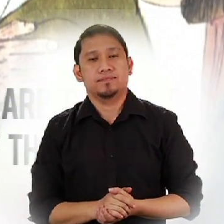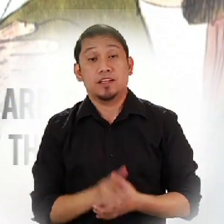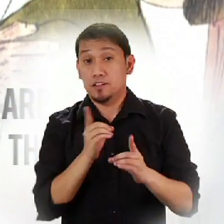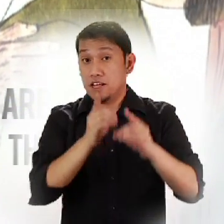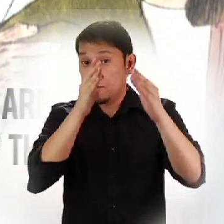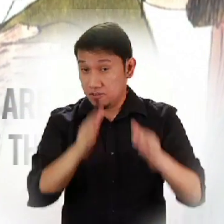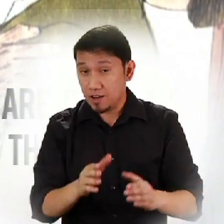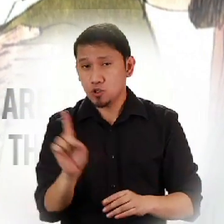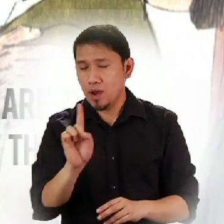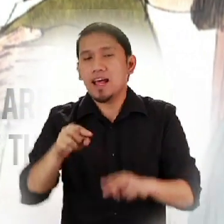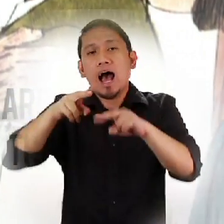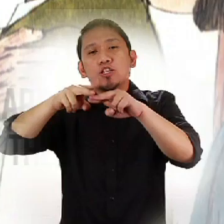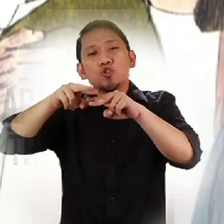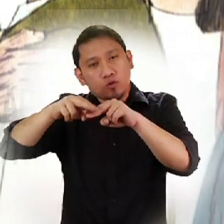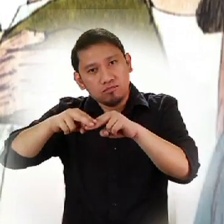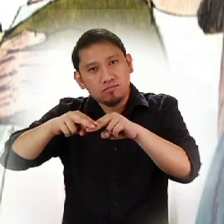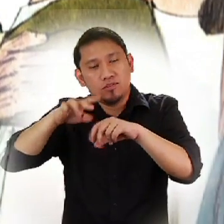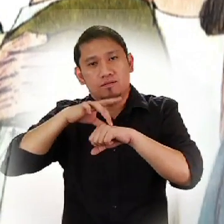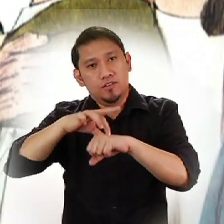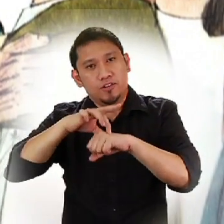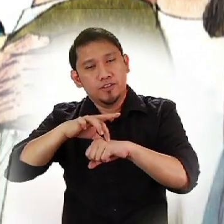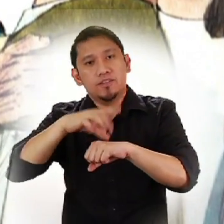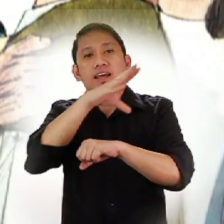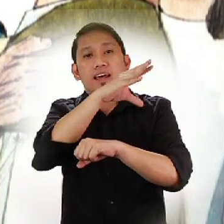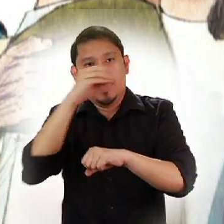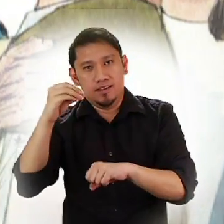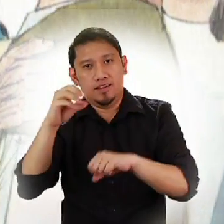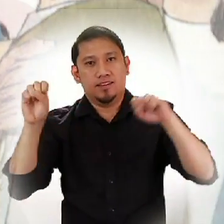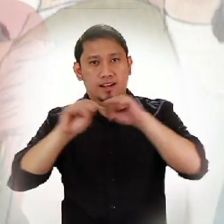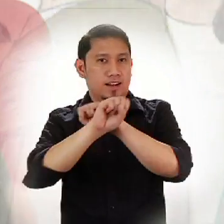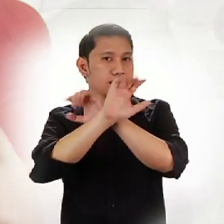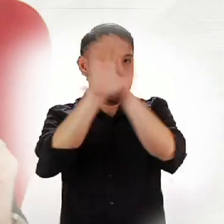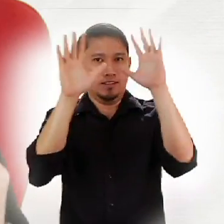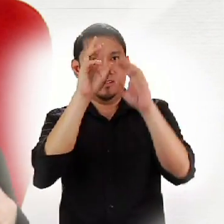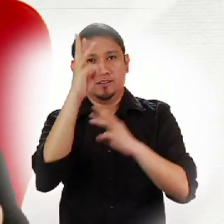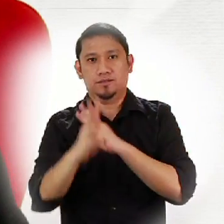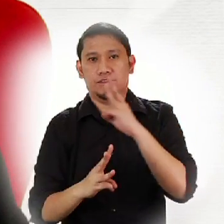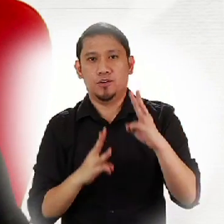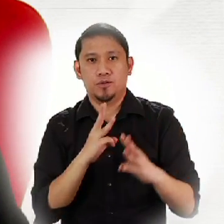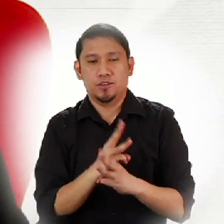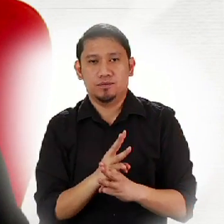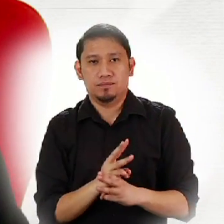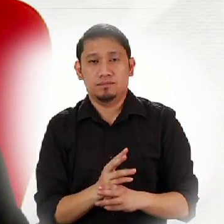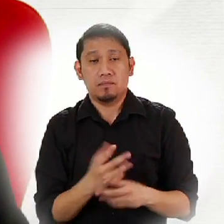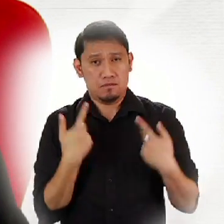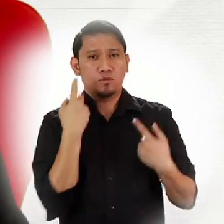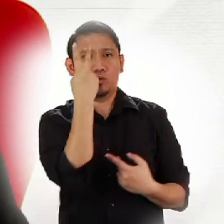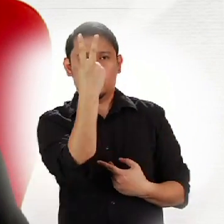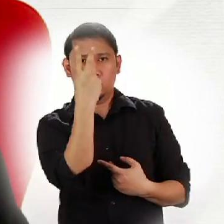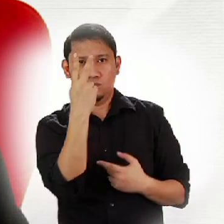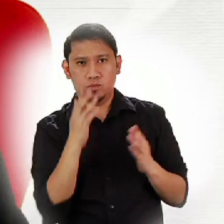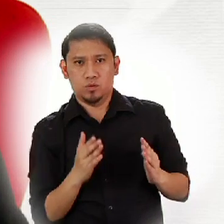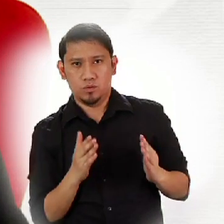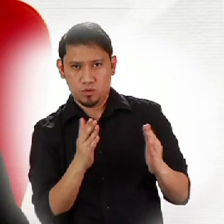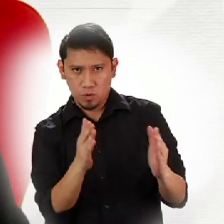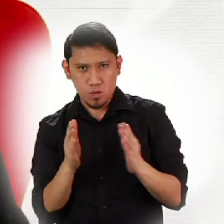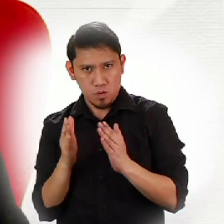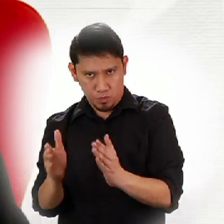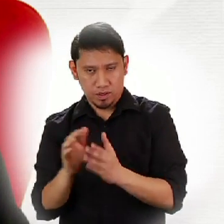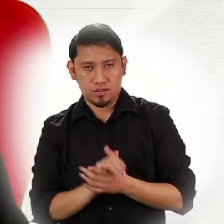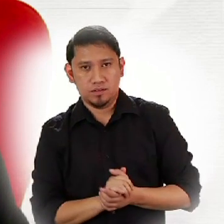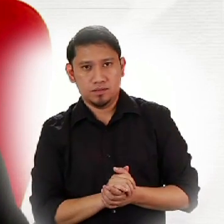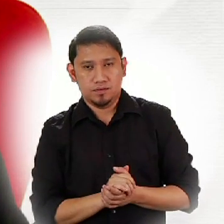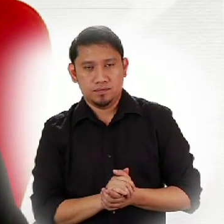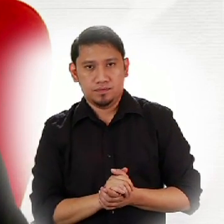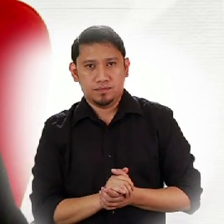the earth and the light of the world. Two ways of depicting